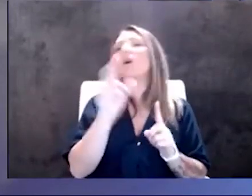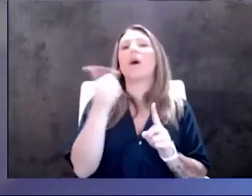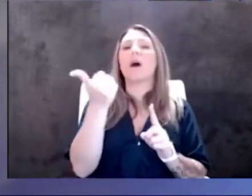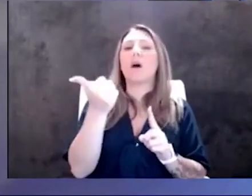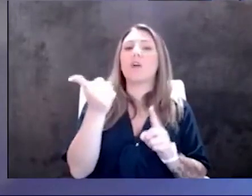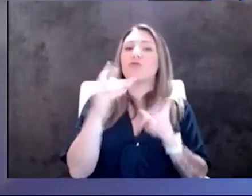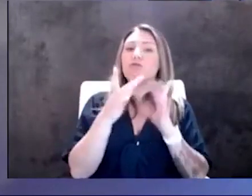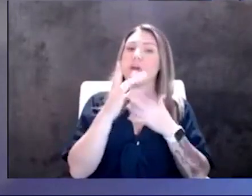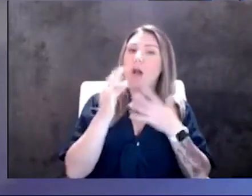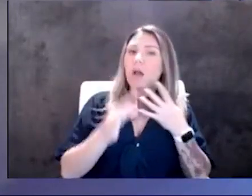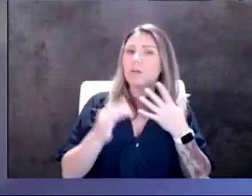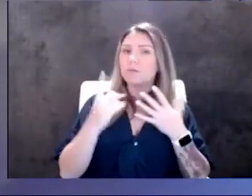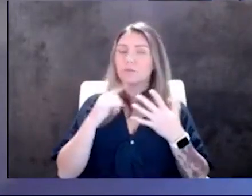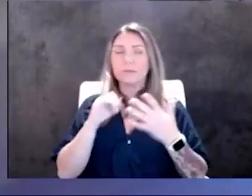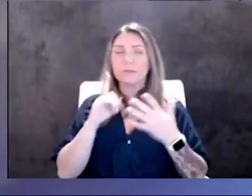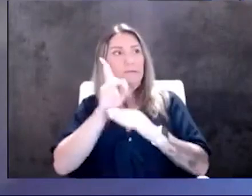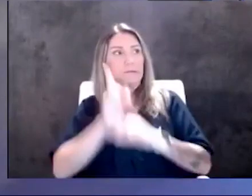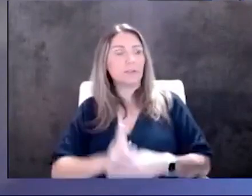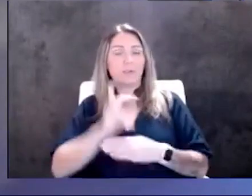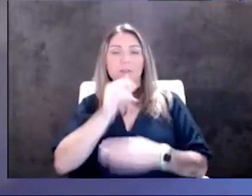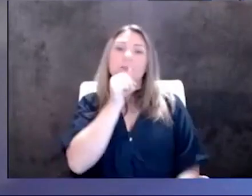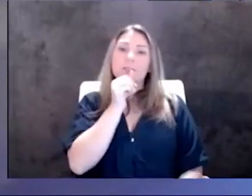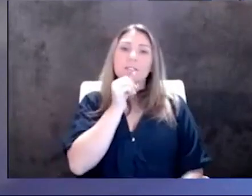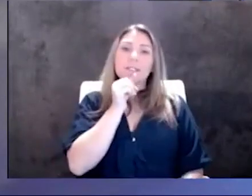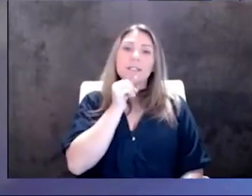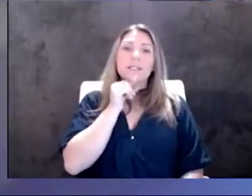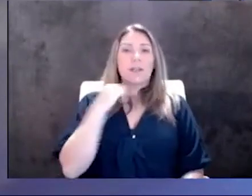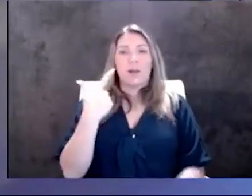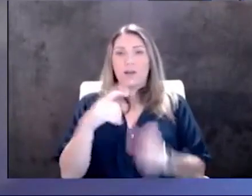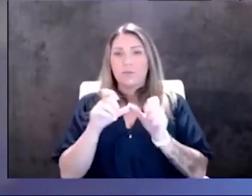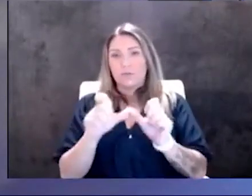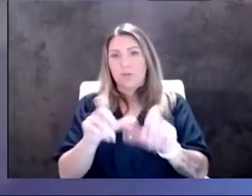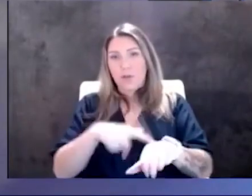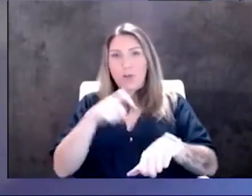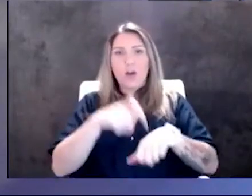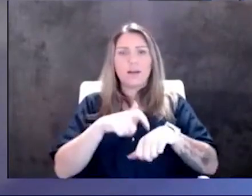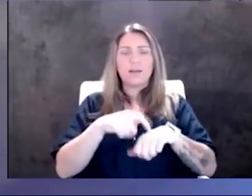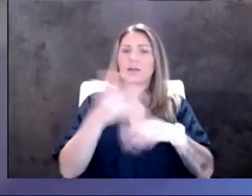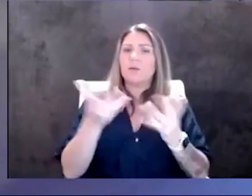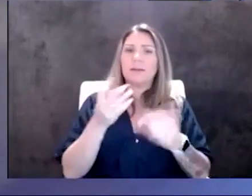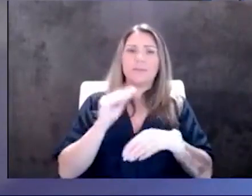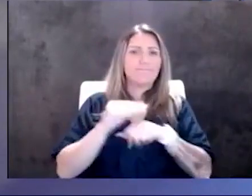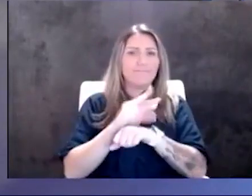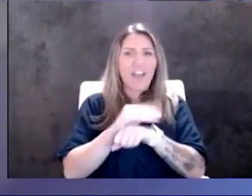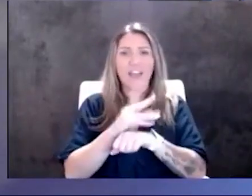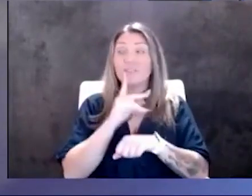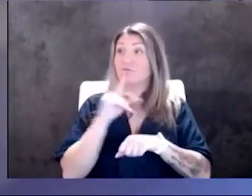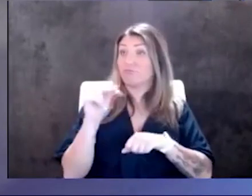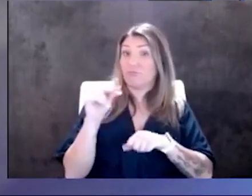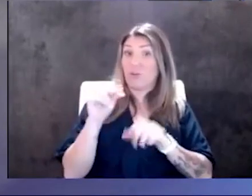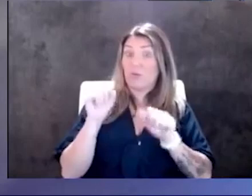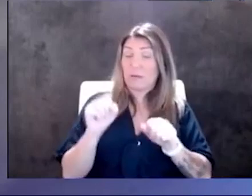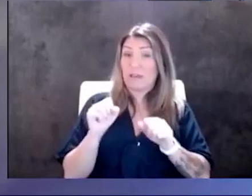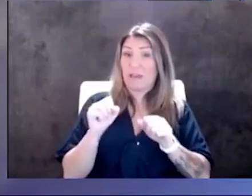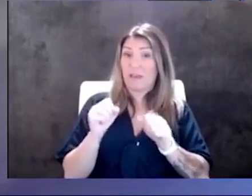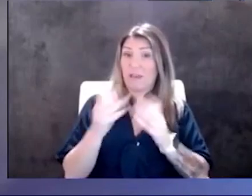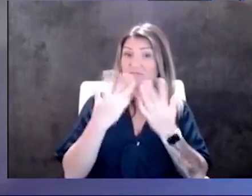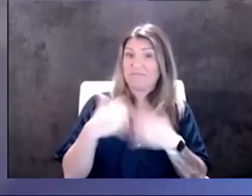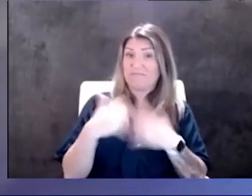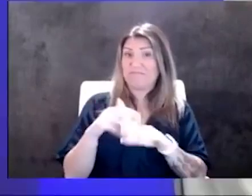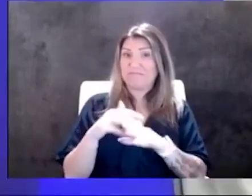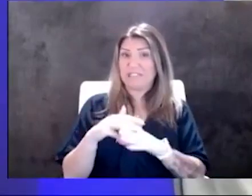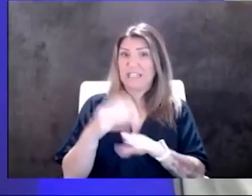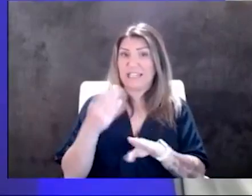so used to living with something for such a long time. What advice do you have for people that say, no, we could work through this and make life better? That's a good